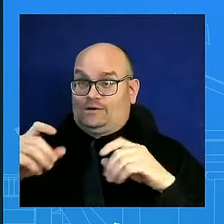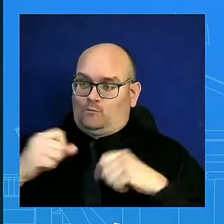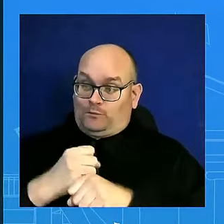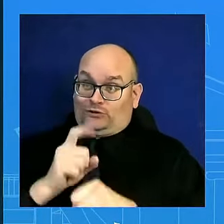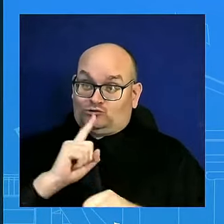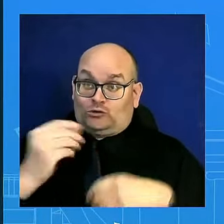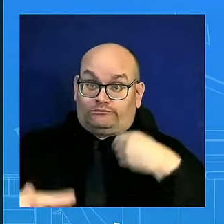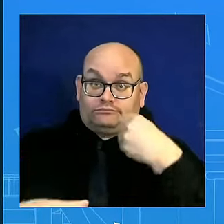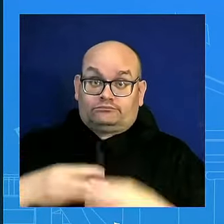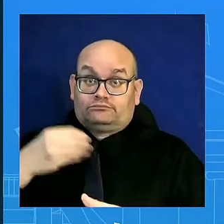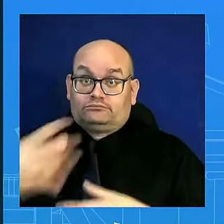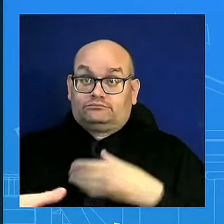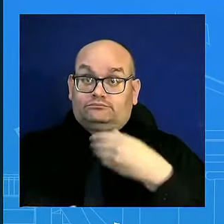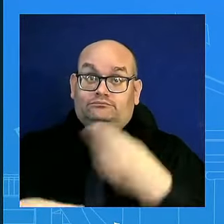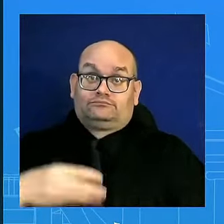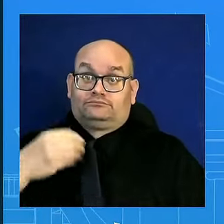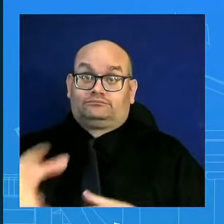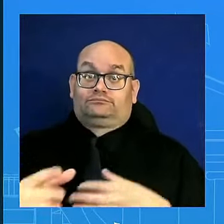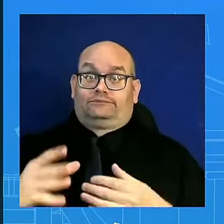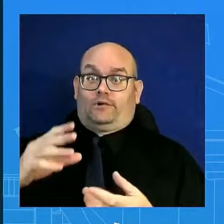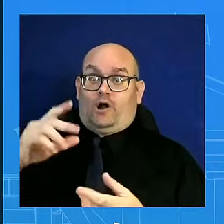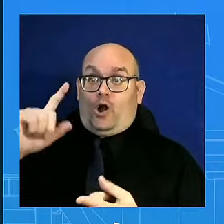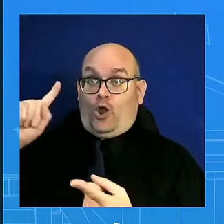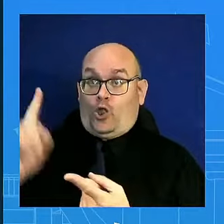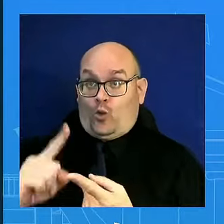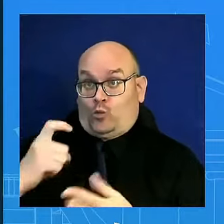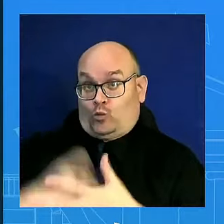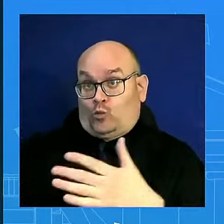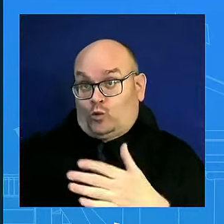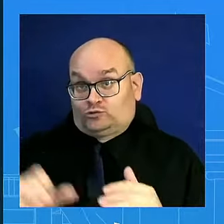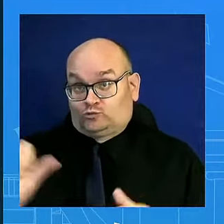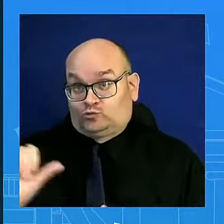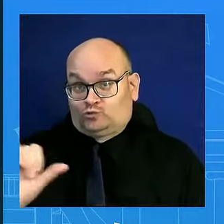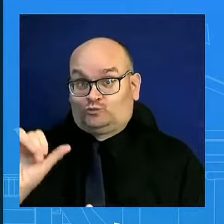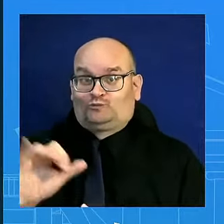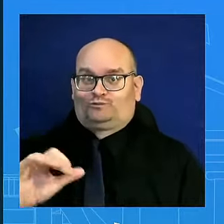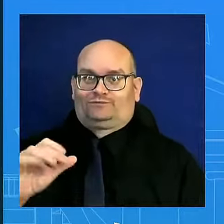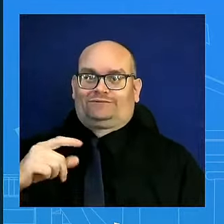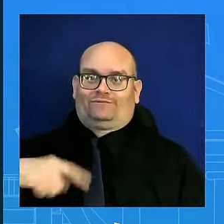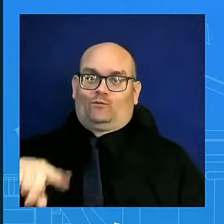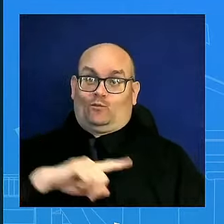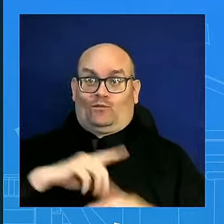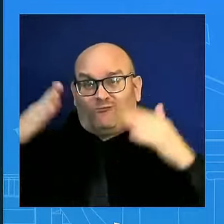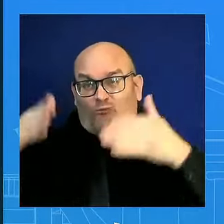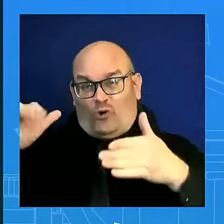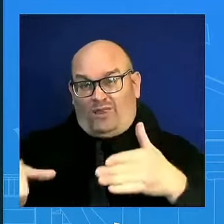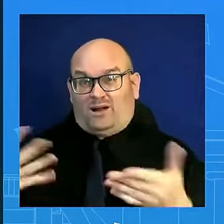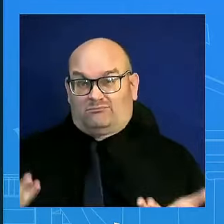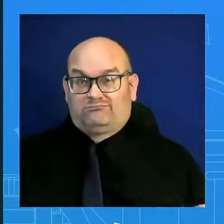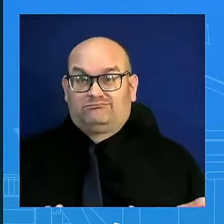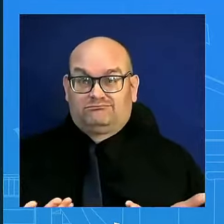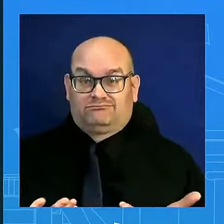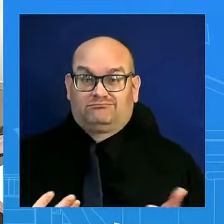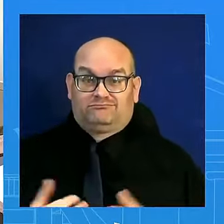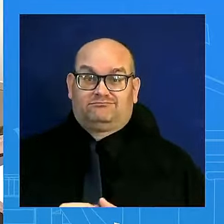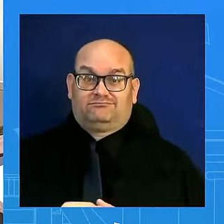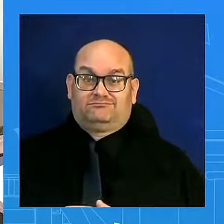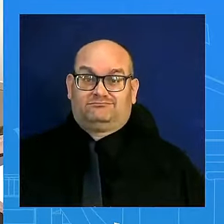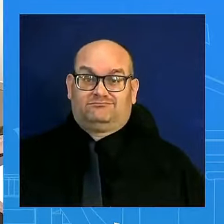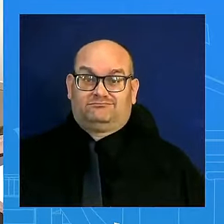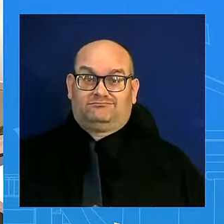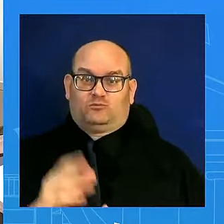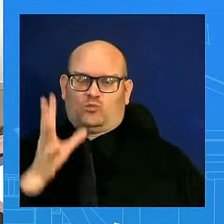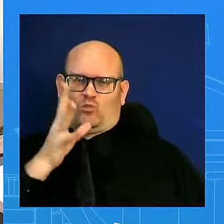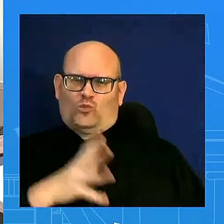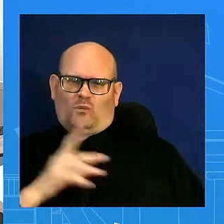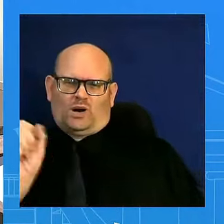going to update the President and the Vice President. And that's what we're going to focus on. Okay. Thank you. 2 weeks ago, the President said he would